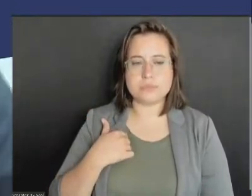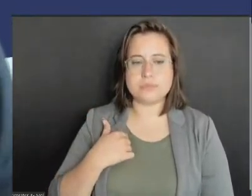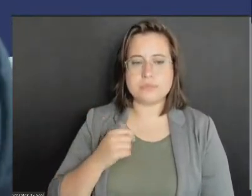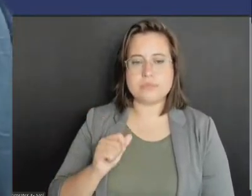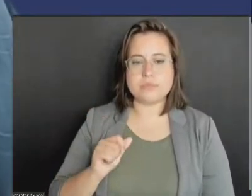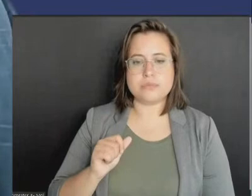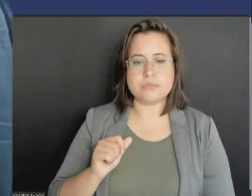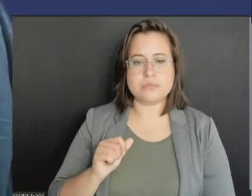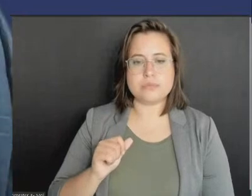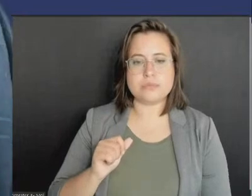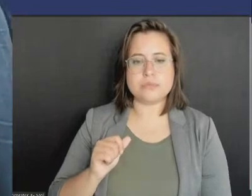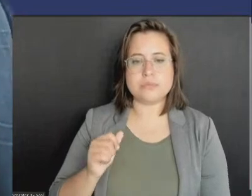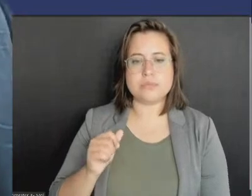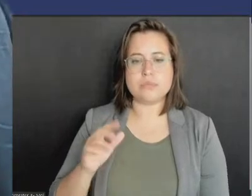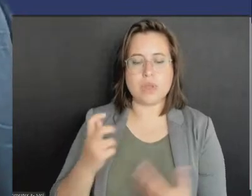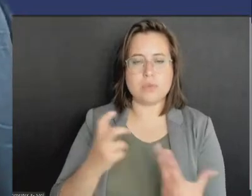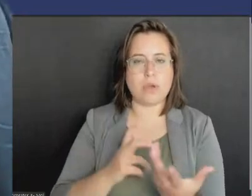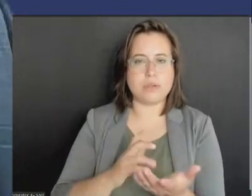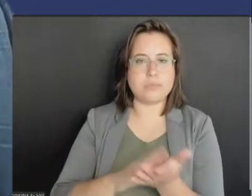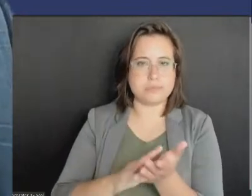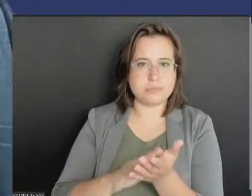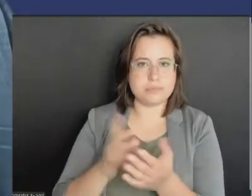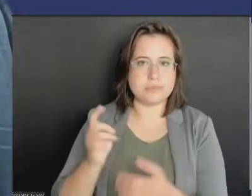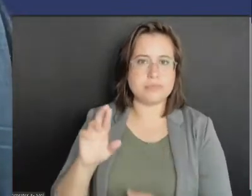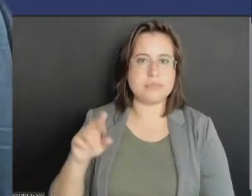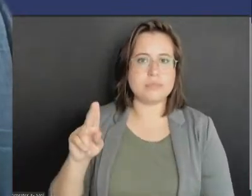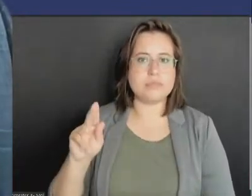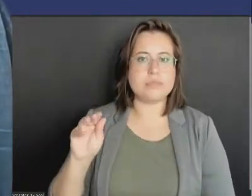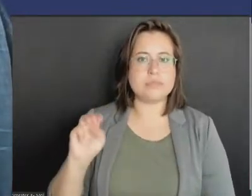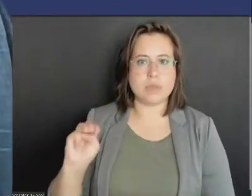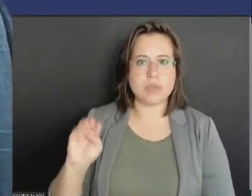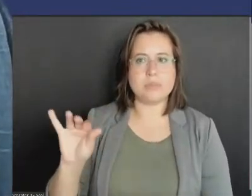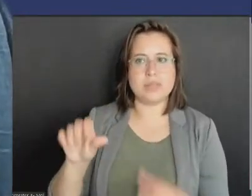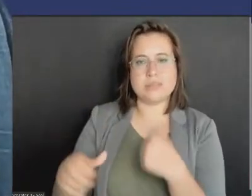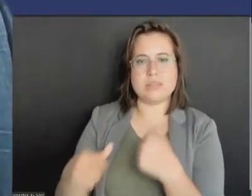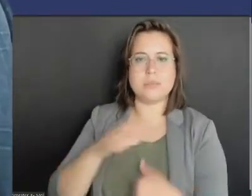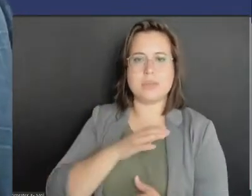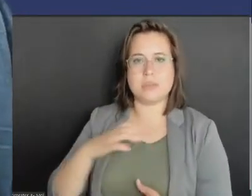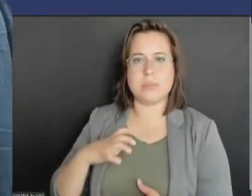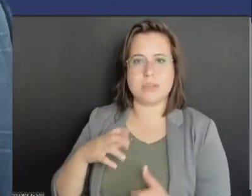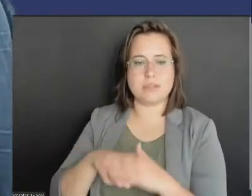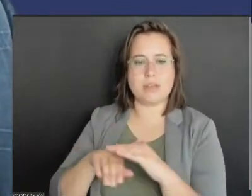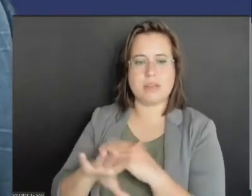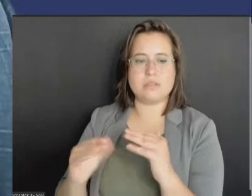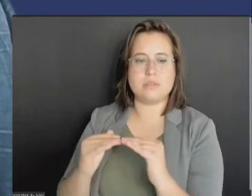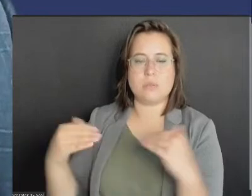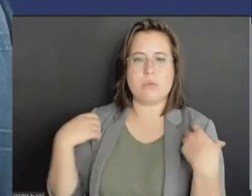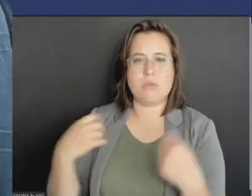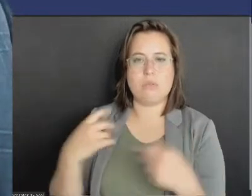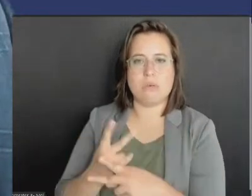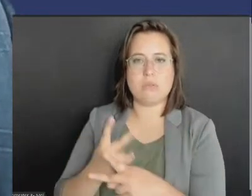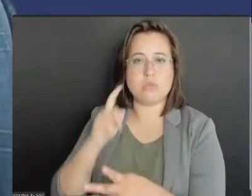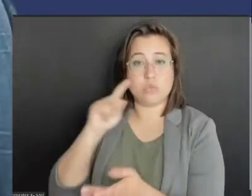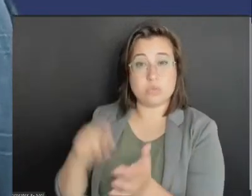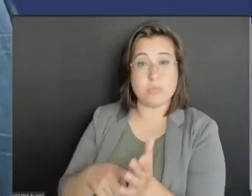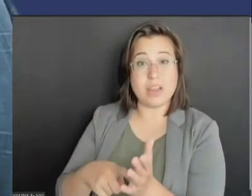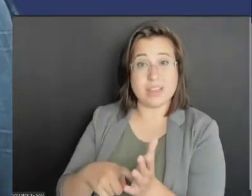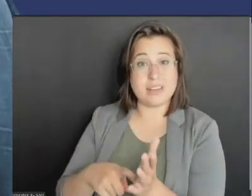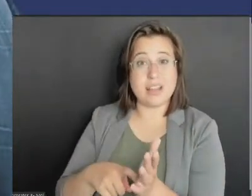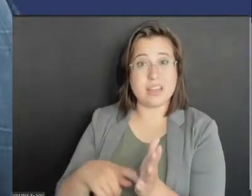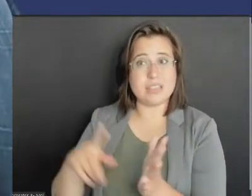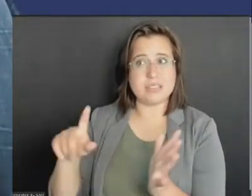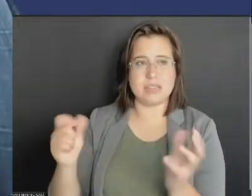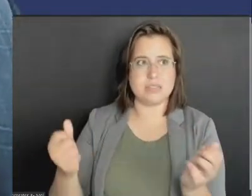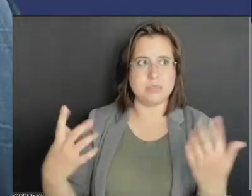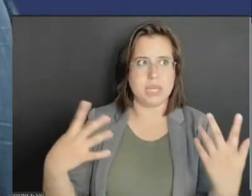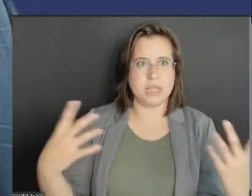Dr. Putnam and the Health Access Quality Subcommittee for really elevating behavioral health and recognizing it is truly a cross-cutting issue.